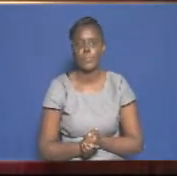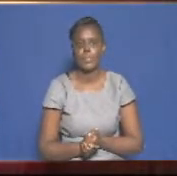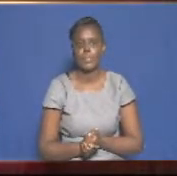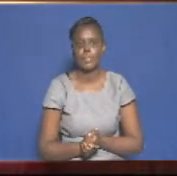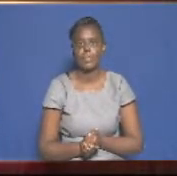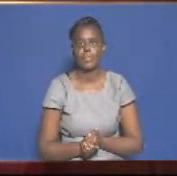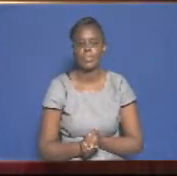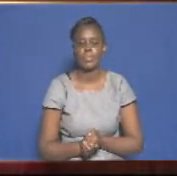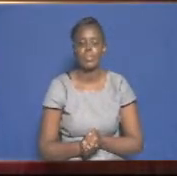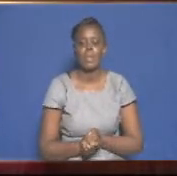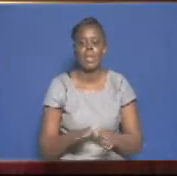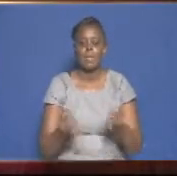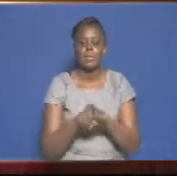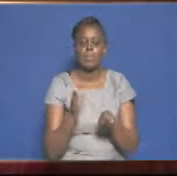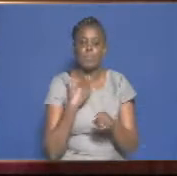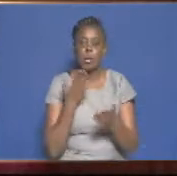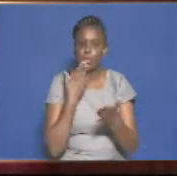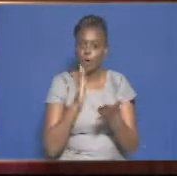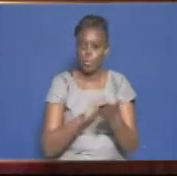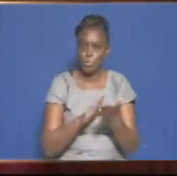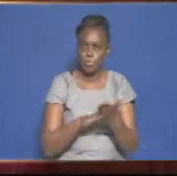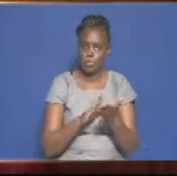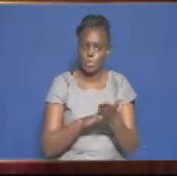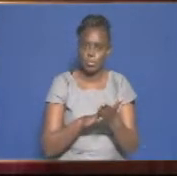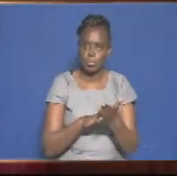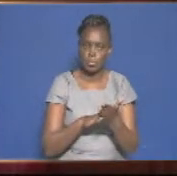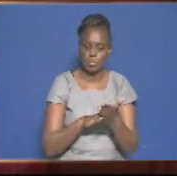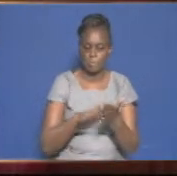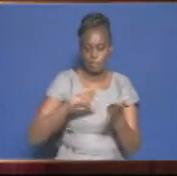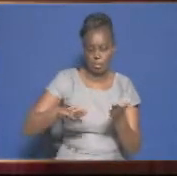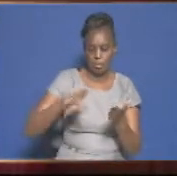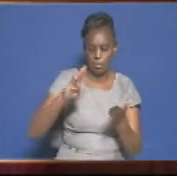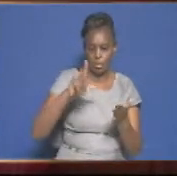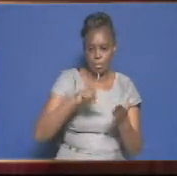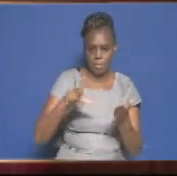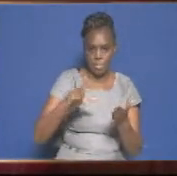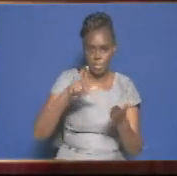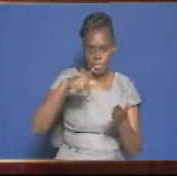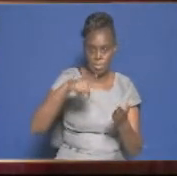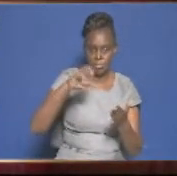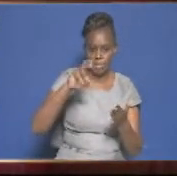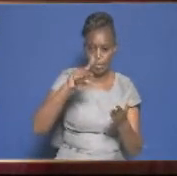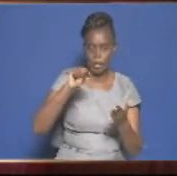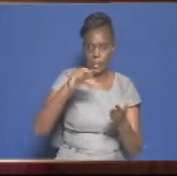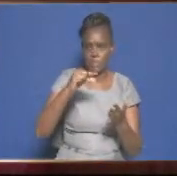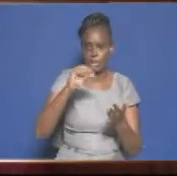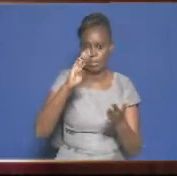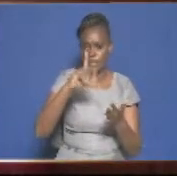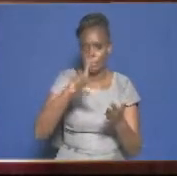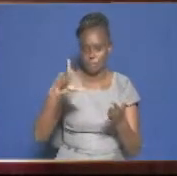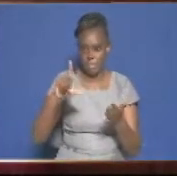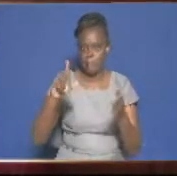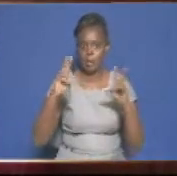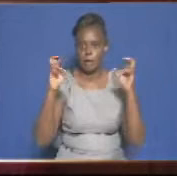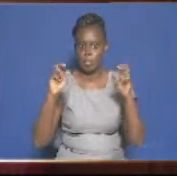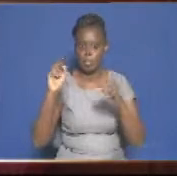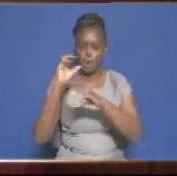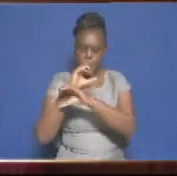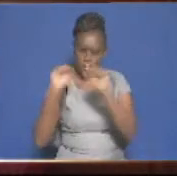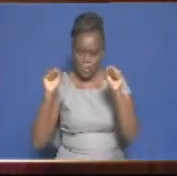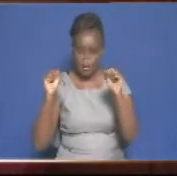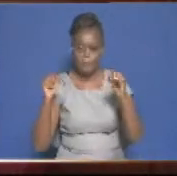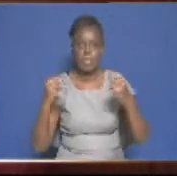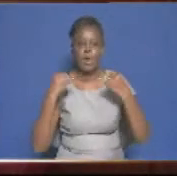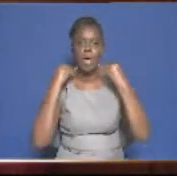I want also to comment on pending bills, Mr. Speaker. Pending bills is an issue. Mr. Speaker, the President